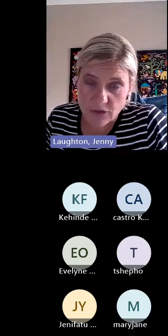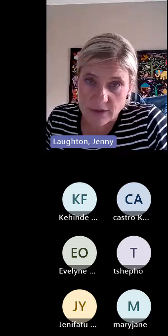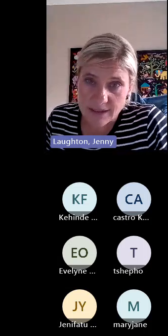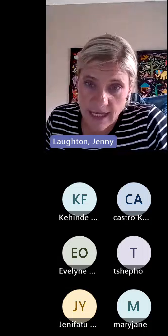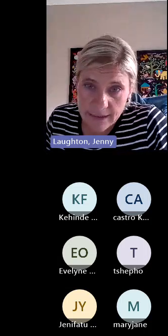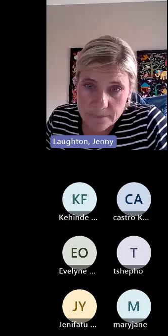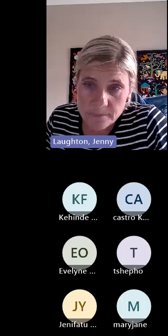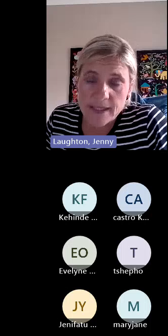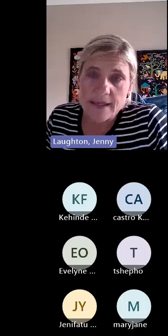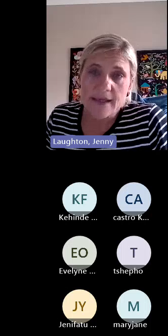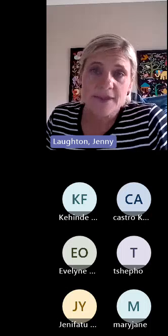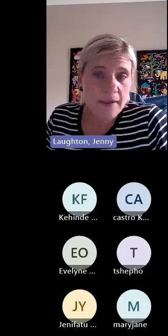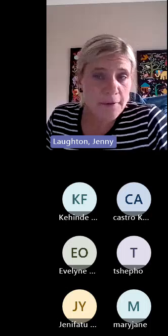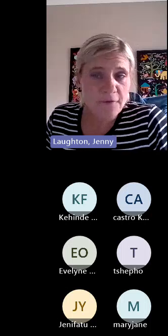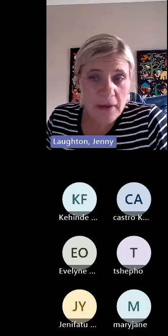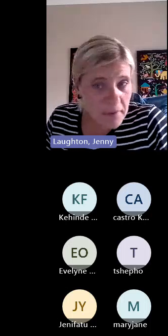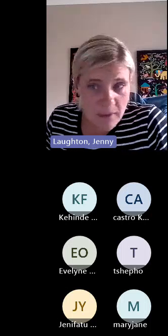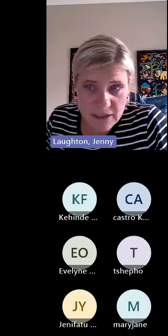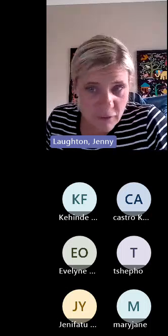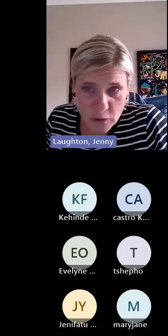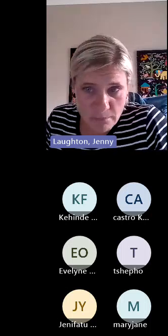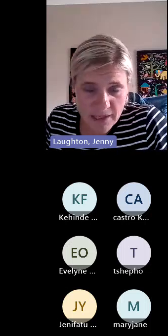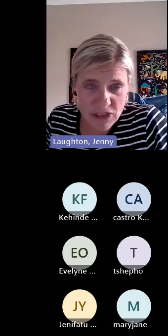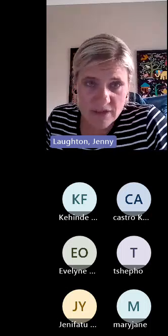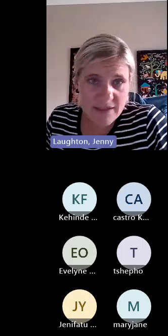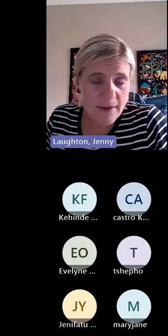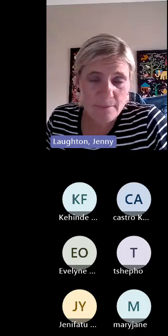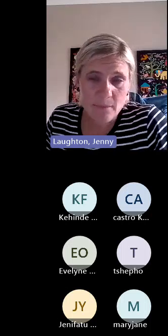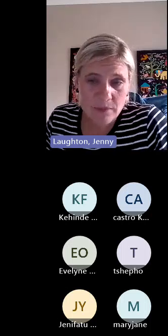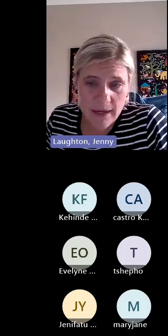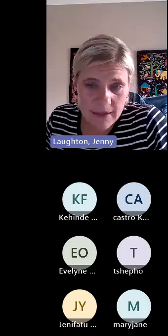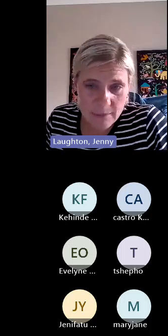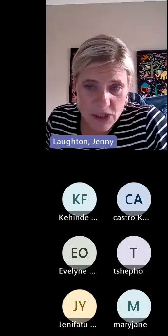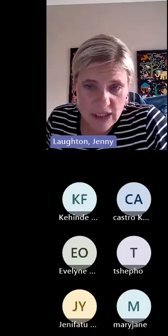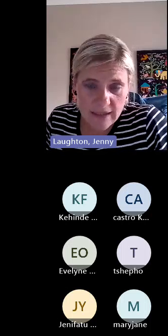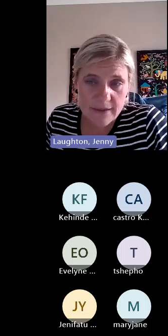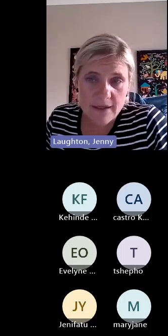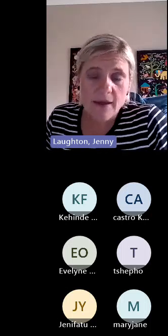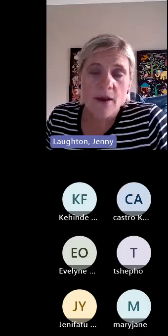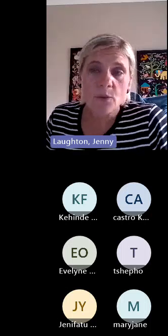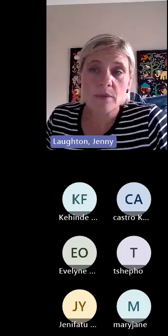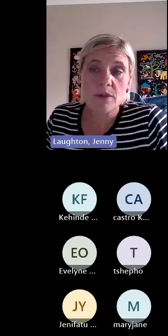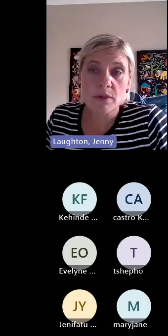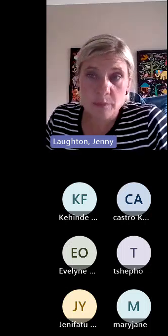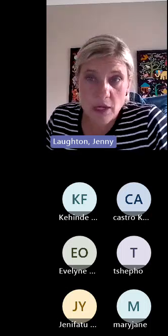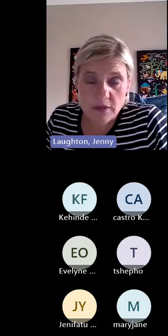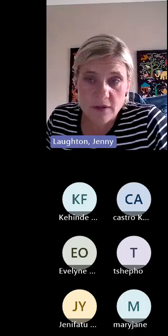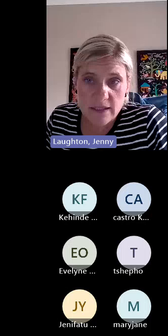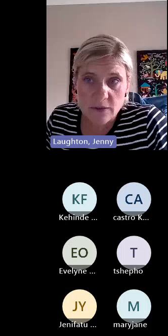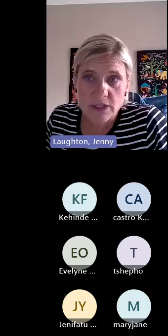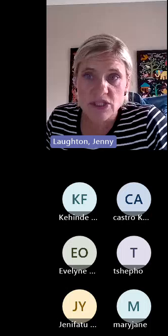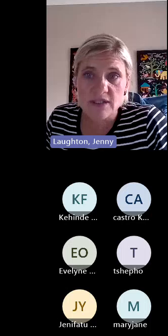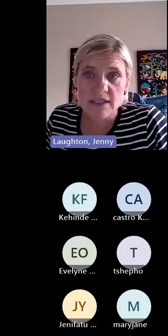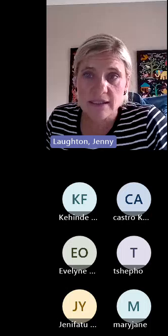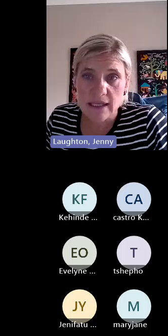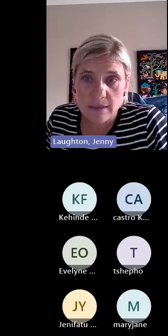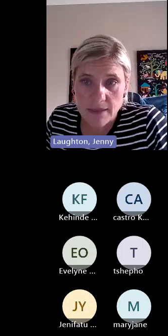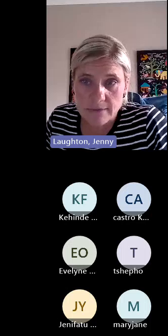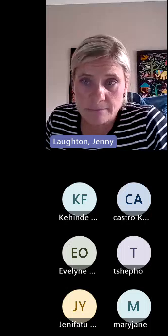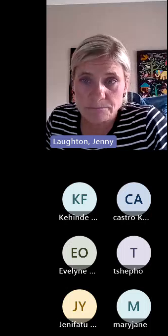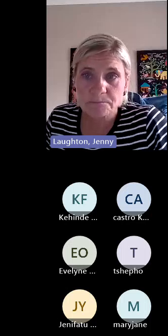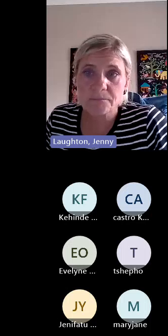our scheduled time. Thank you very much for your patience. We really appreciate it. We will respond to these